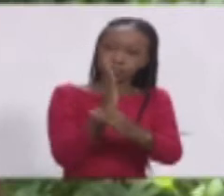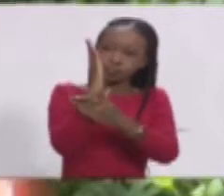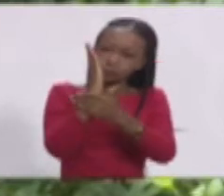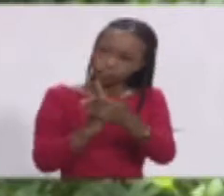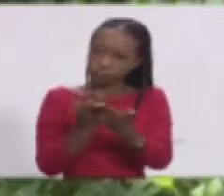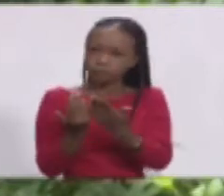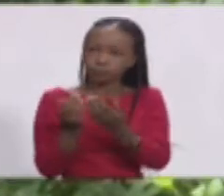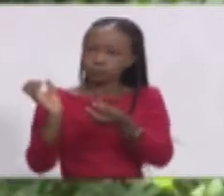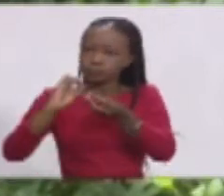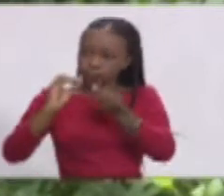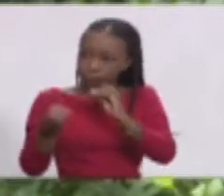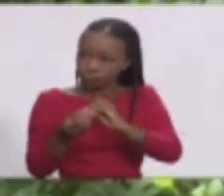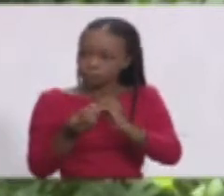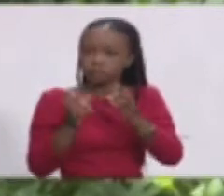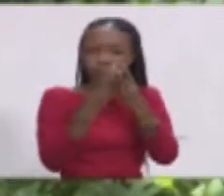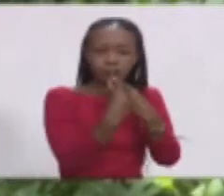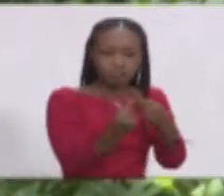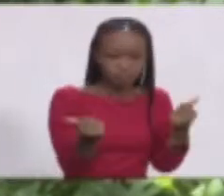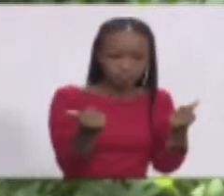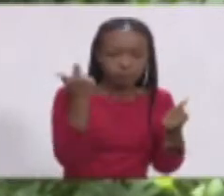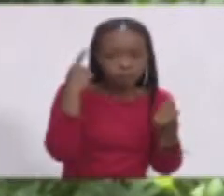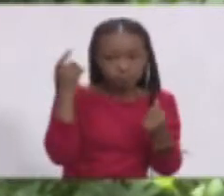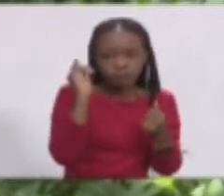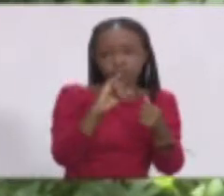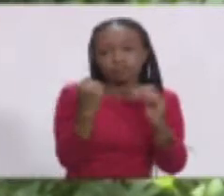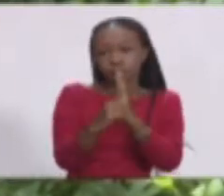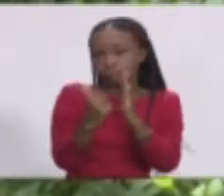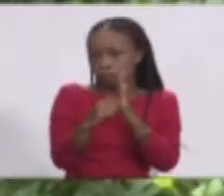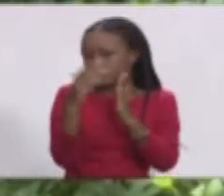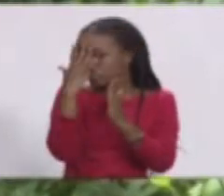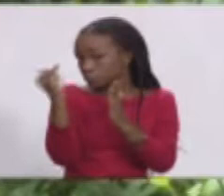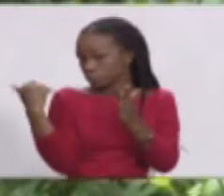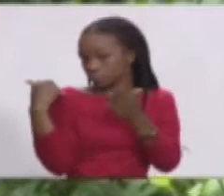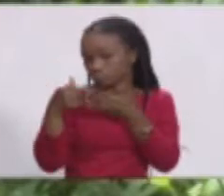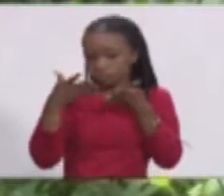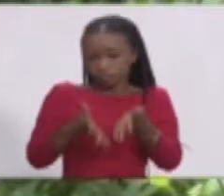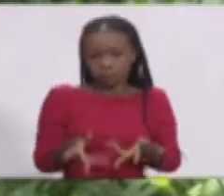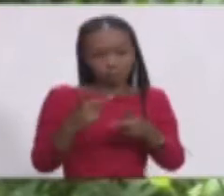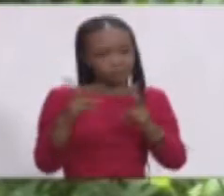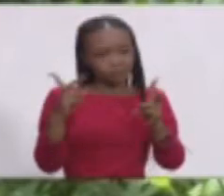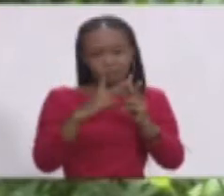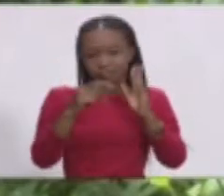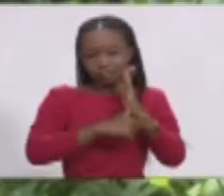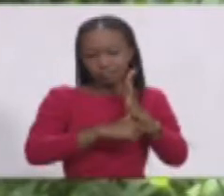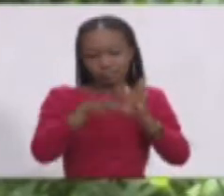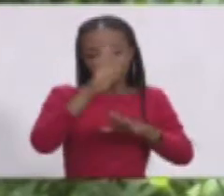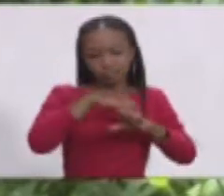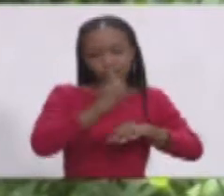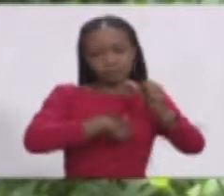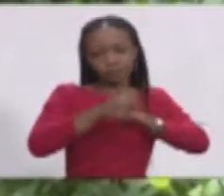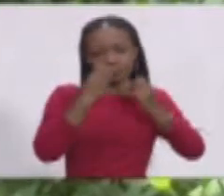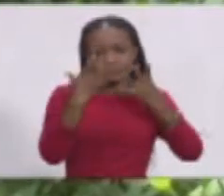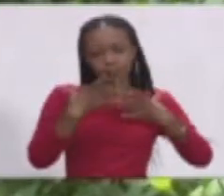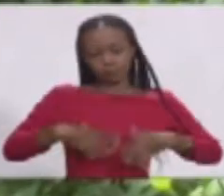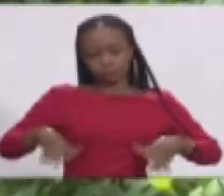of population-based solution for such problems. Because I think so far it's been very difficult to quantify actually how many people